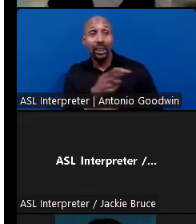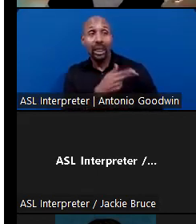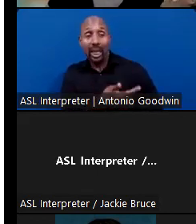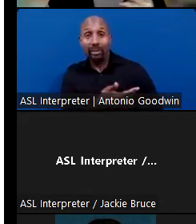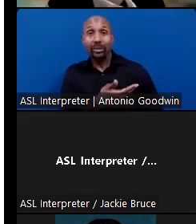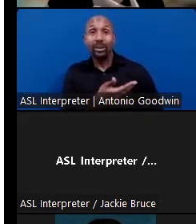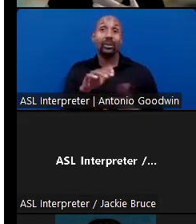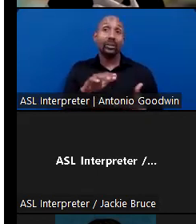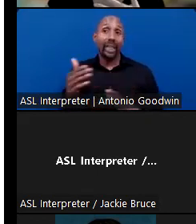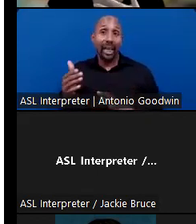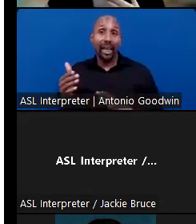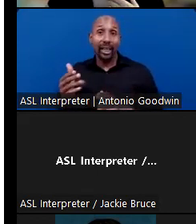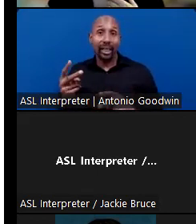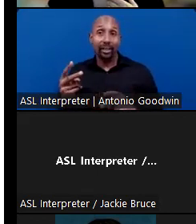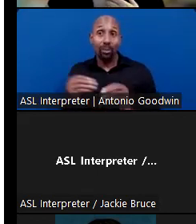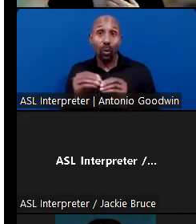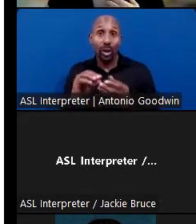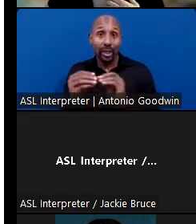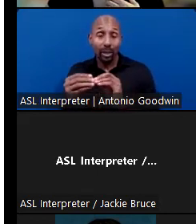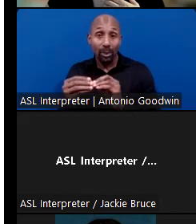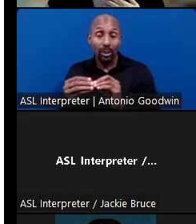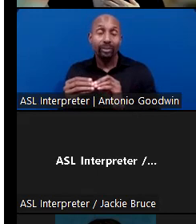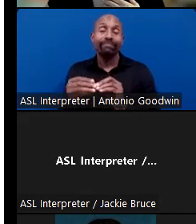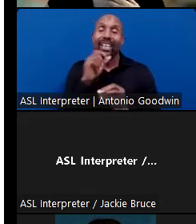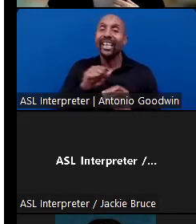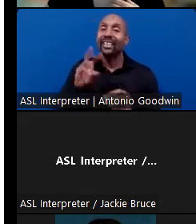higher rate in terms of age were 65 and older.